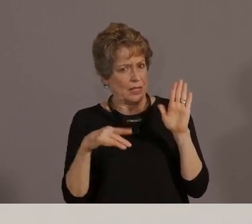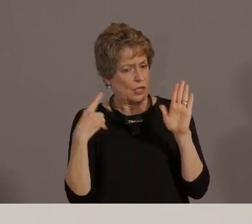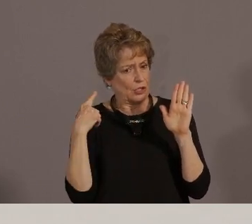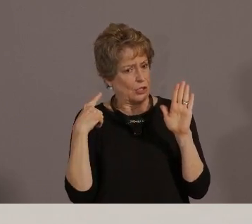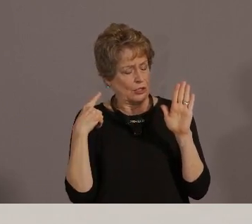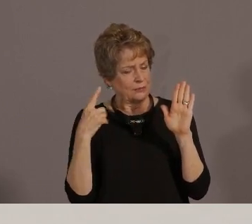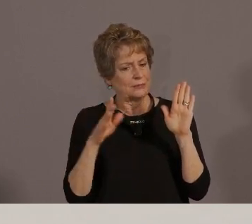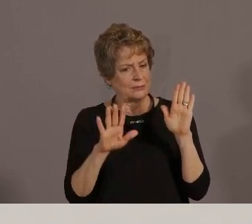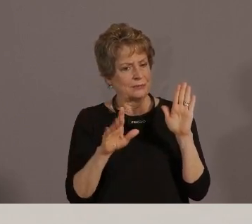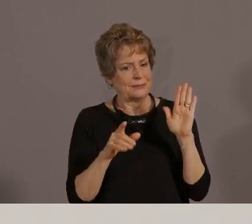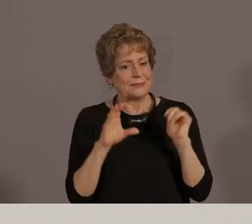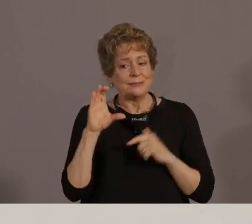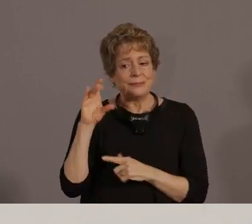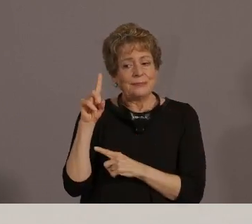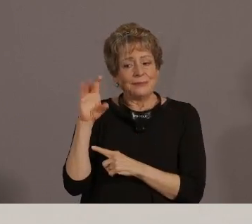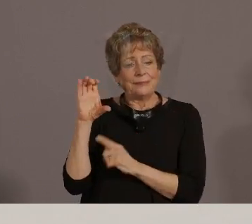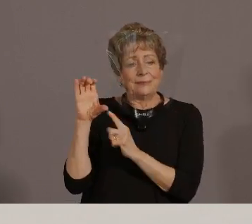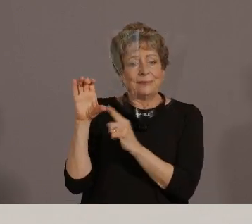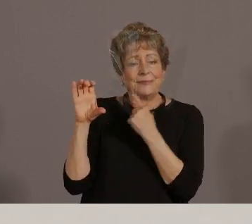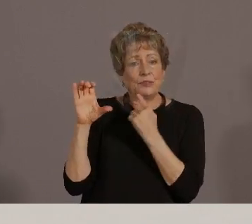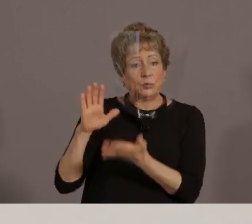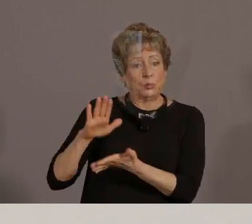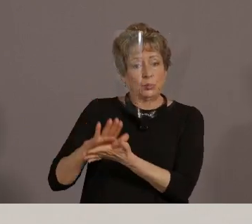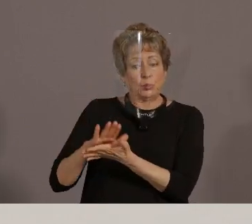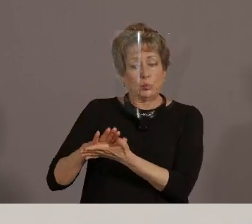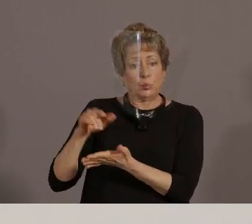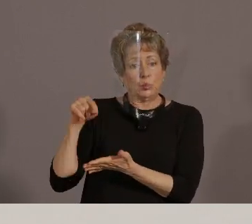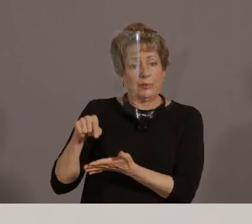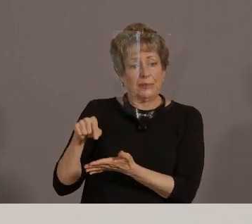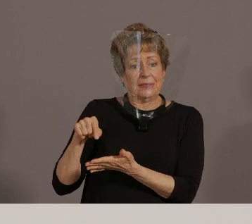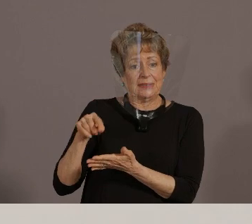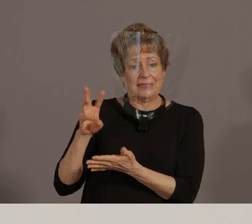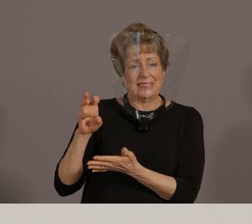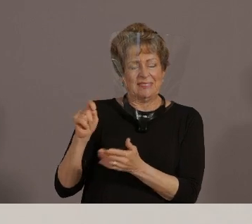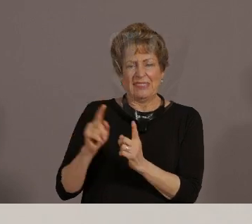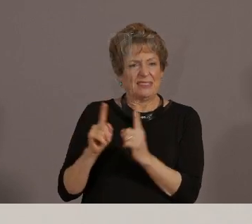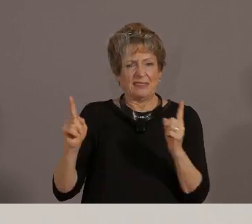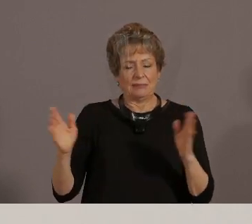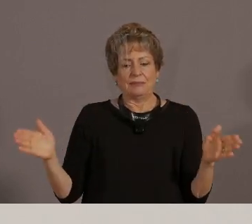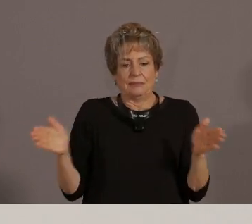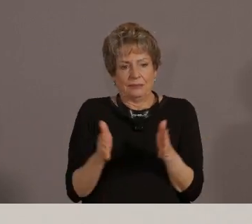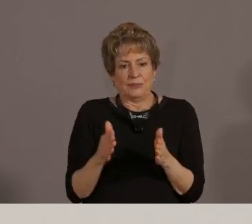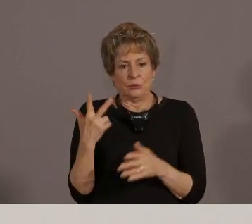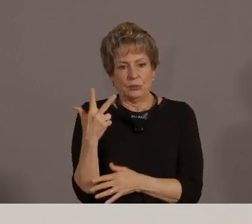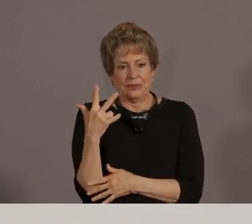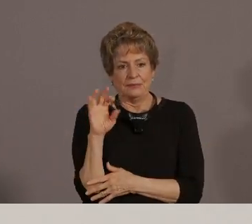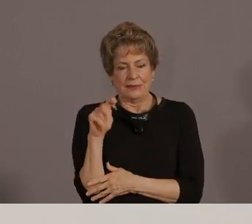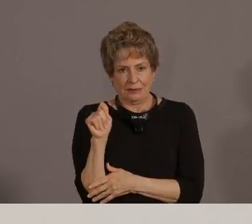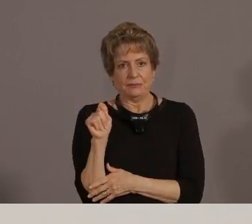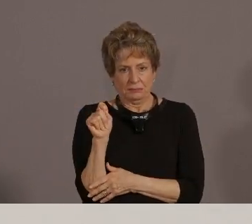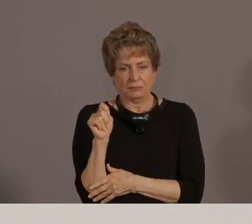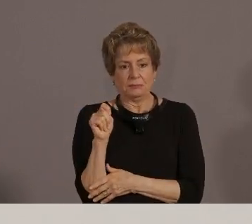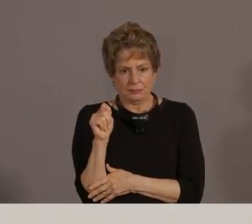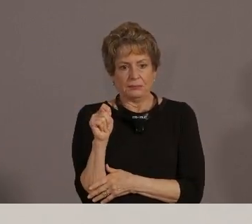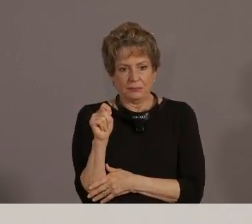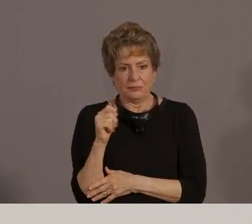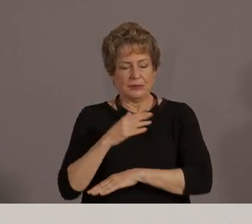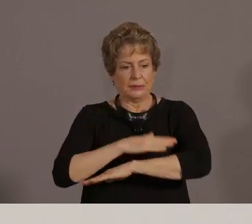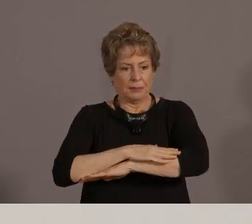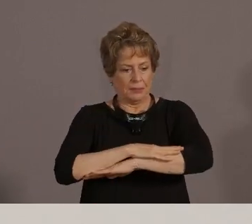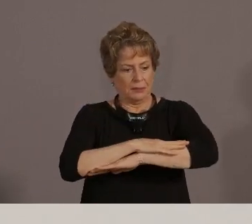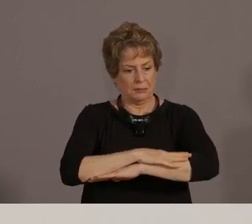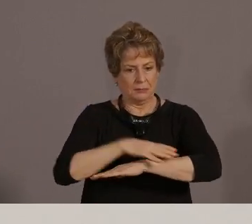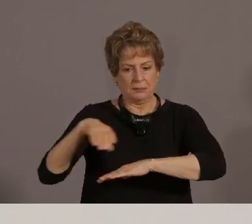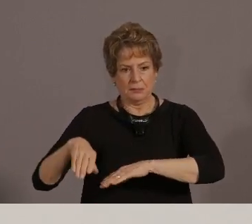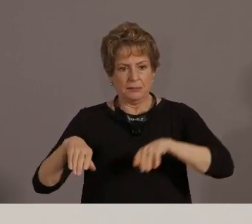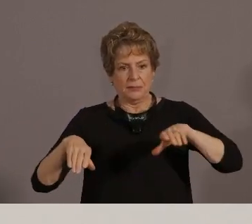can go from 6 feet to 3 feet between desks and keeping that physical distance. We think that that